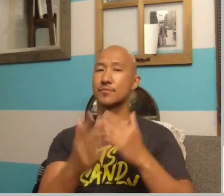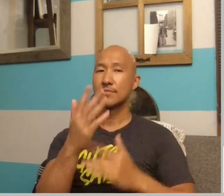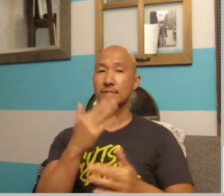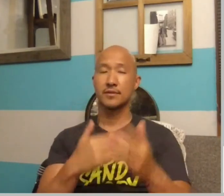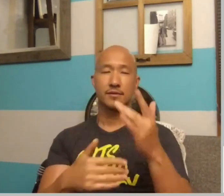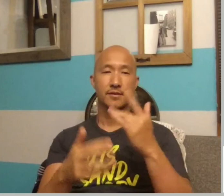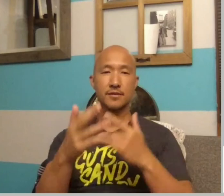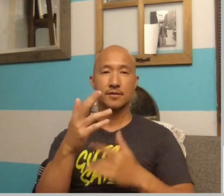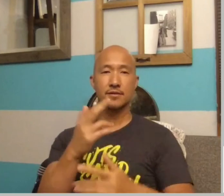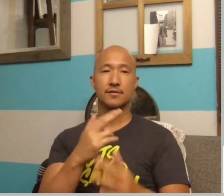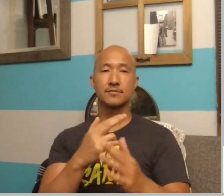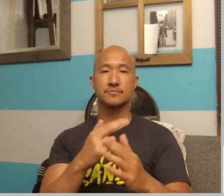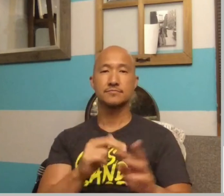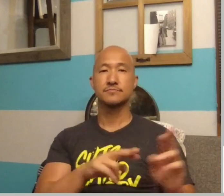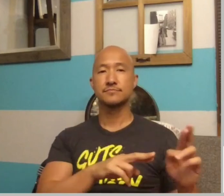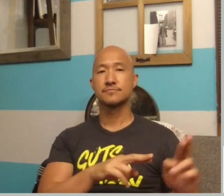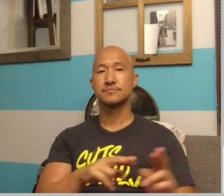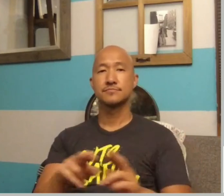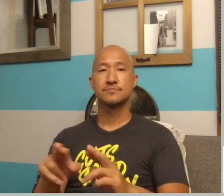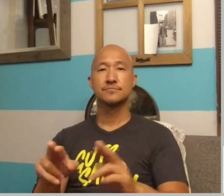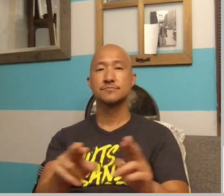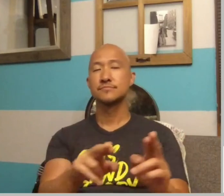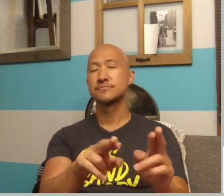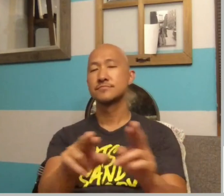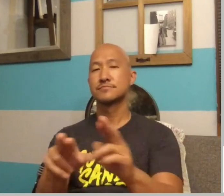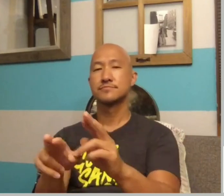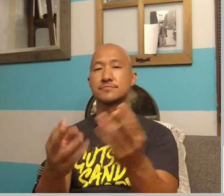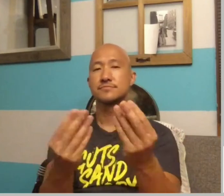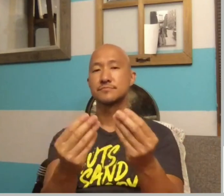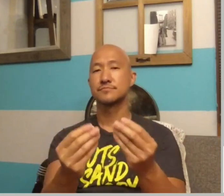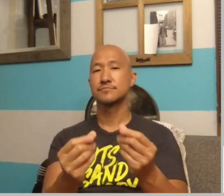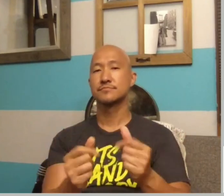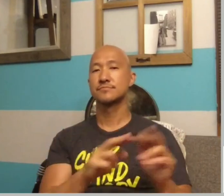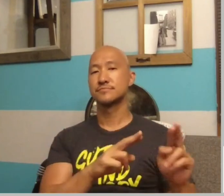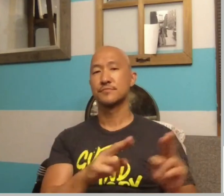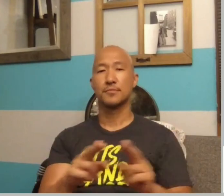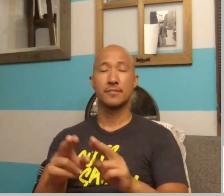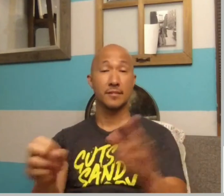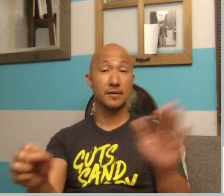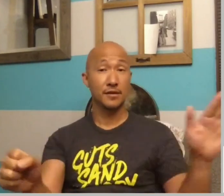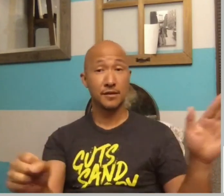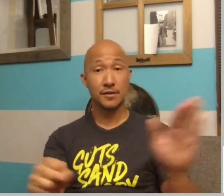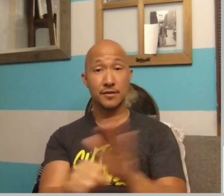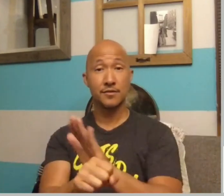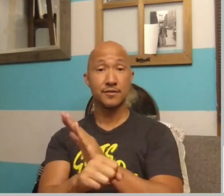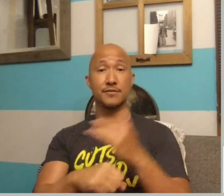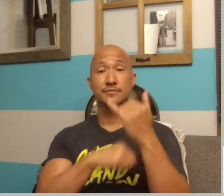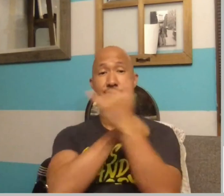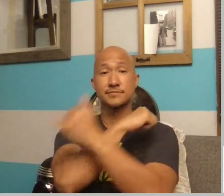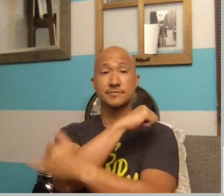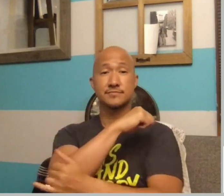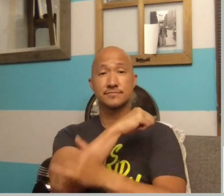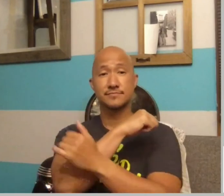on fire. Flow, river, flow, flood